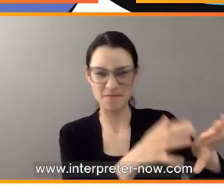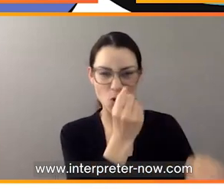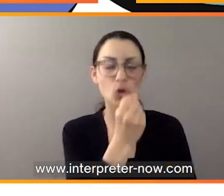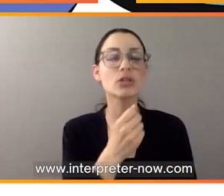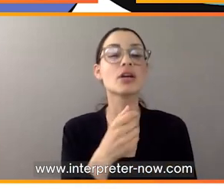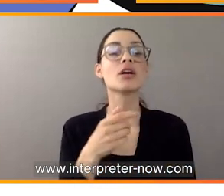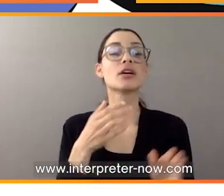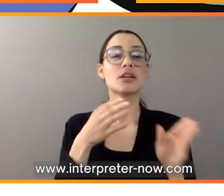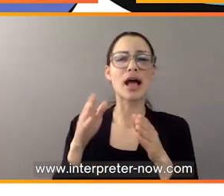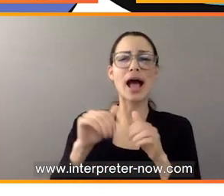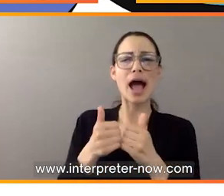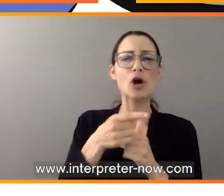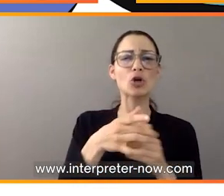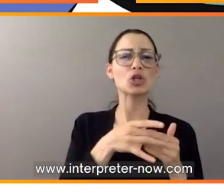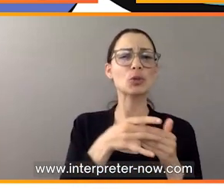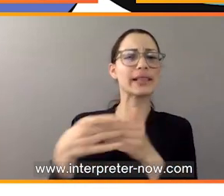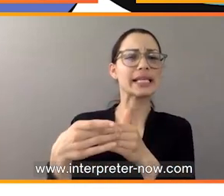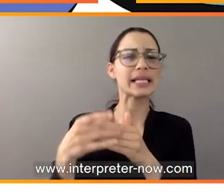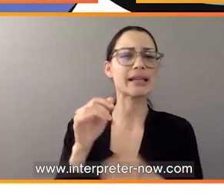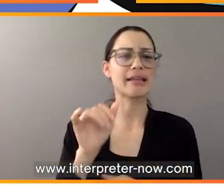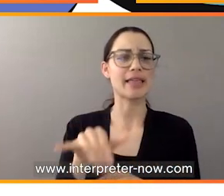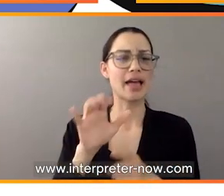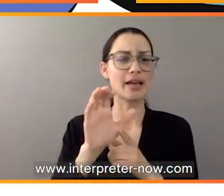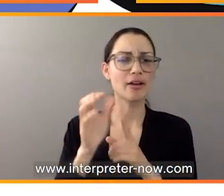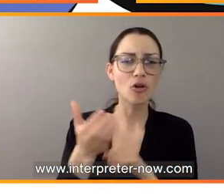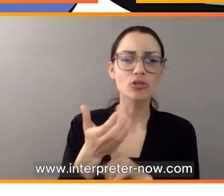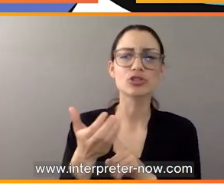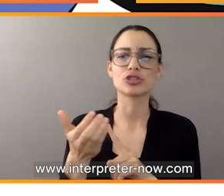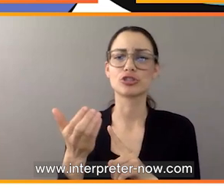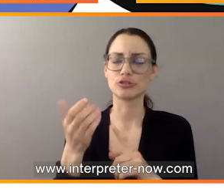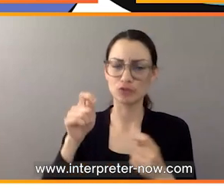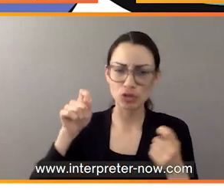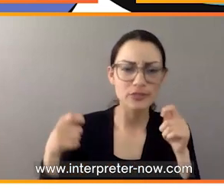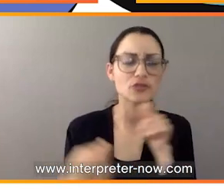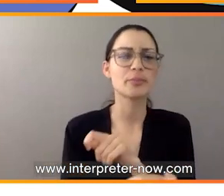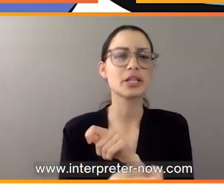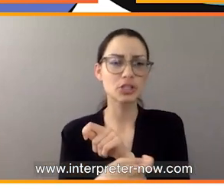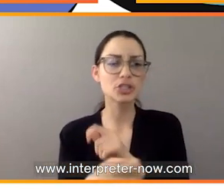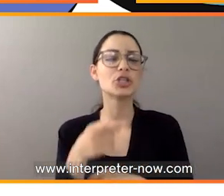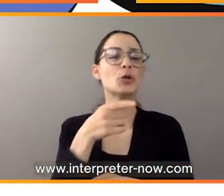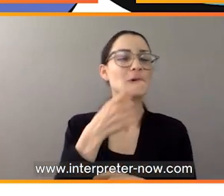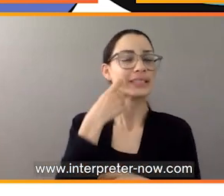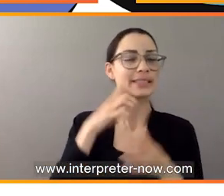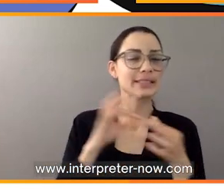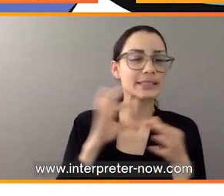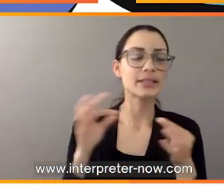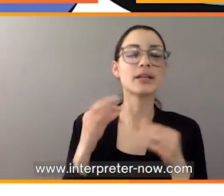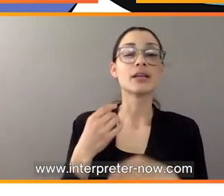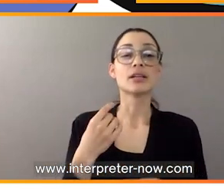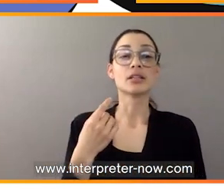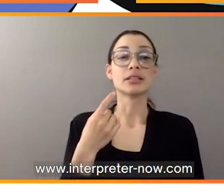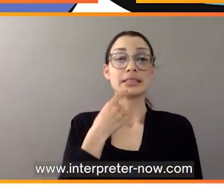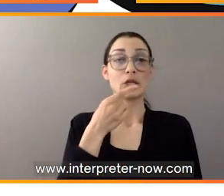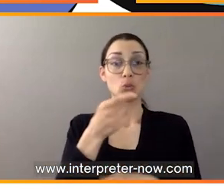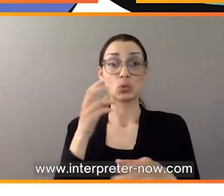culture. You mentioned that, and in each of these places that you came during a time of transformation and really helped